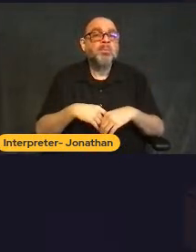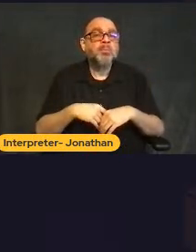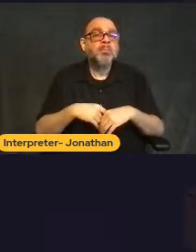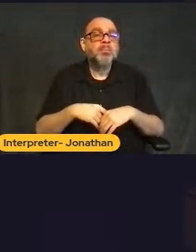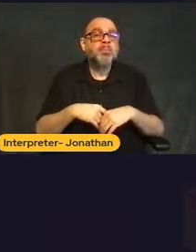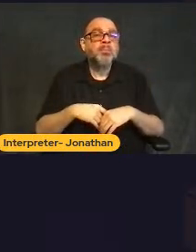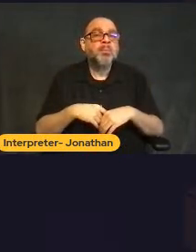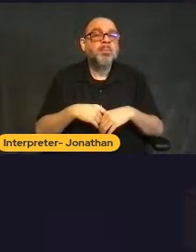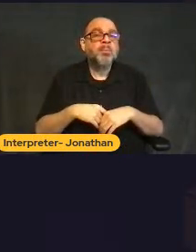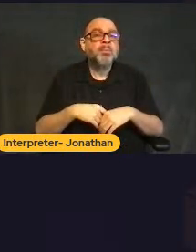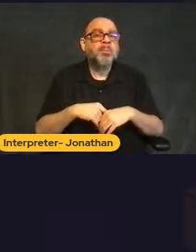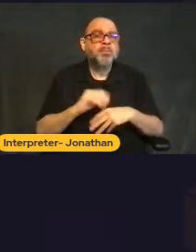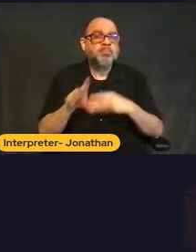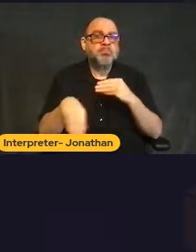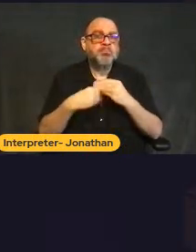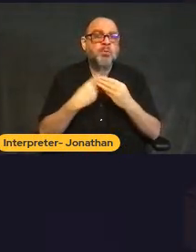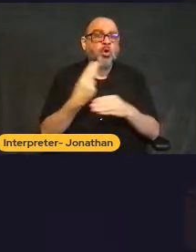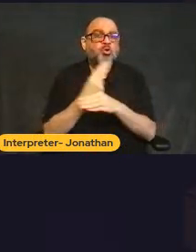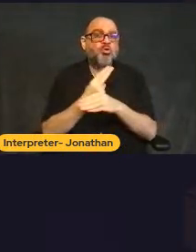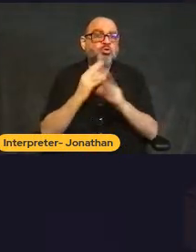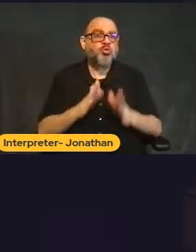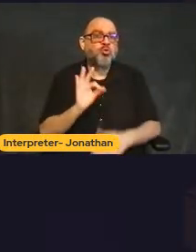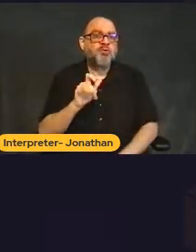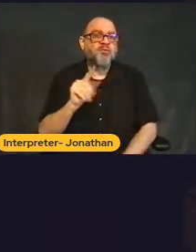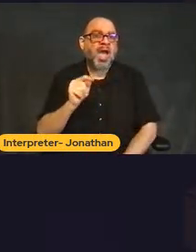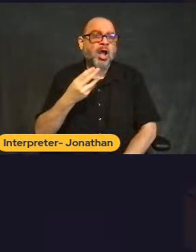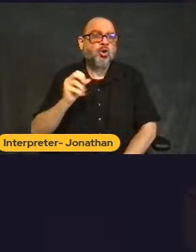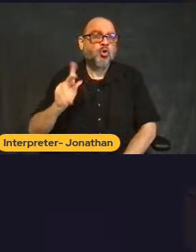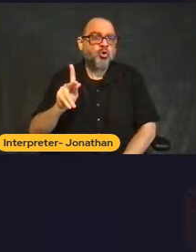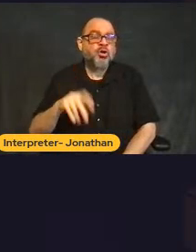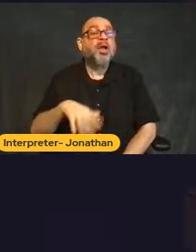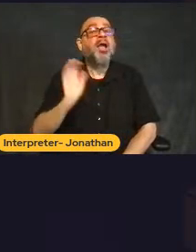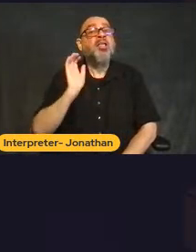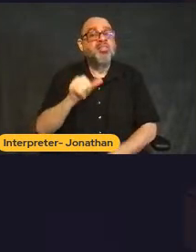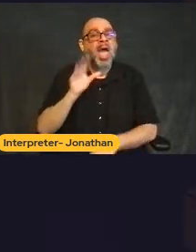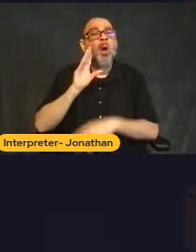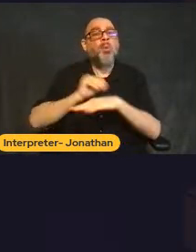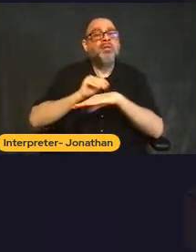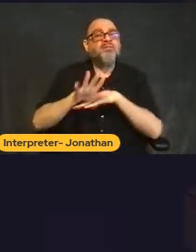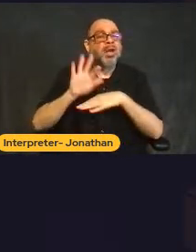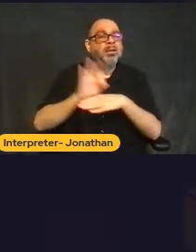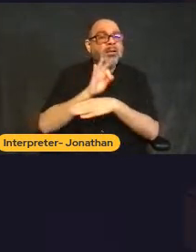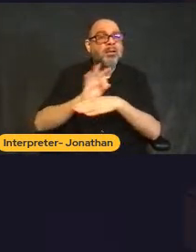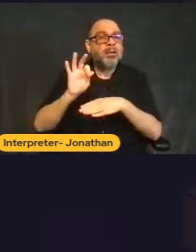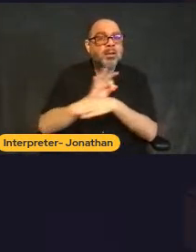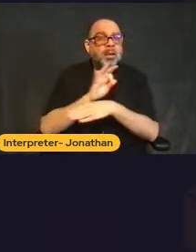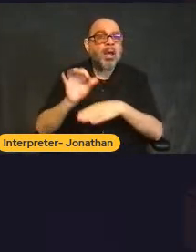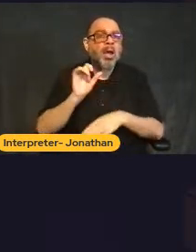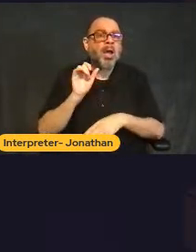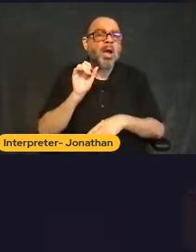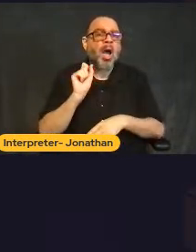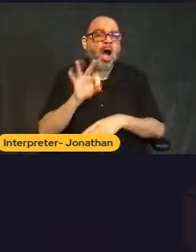use effect hook that will showcase the functionality of the Lambda and API